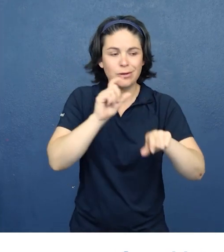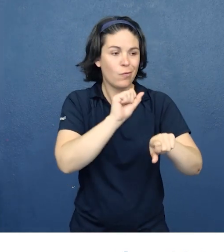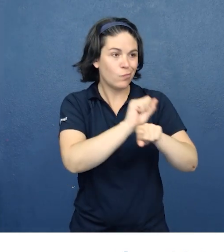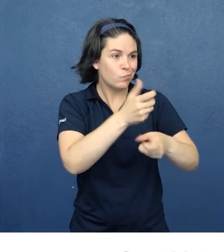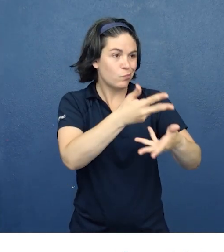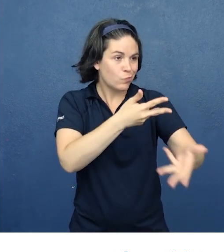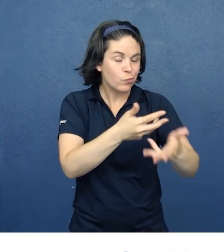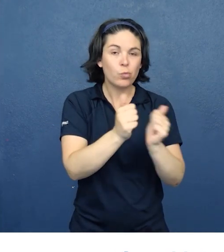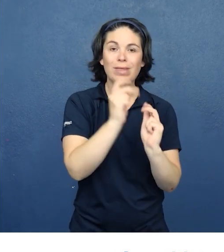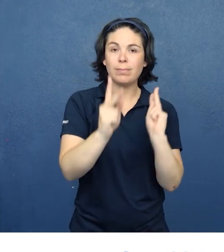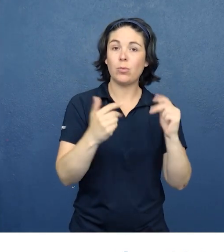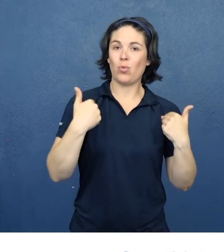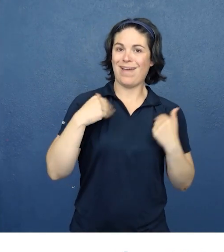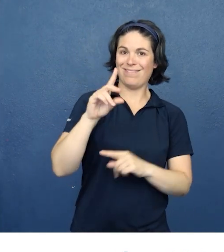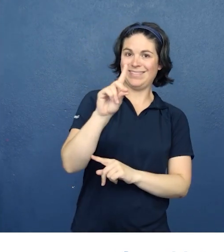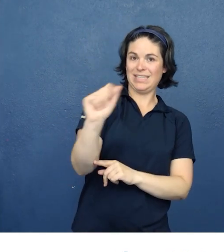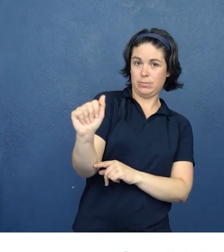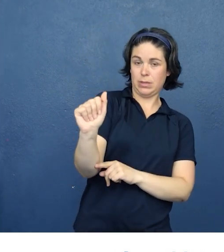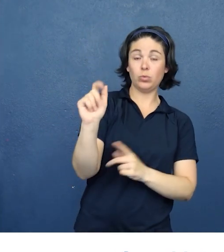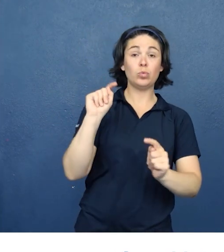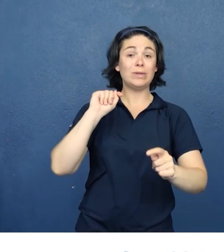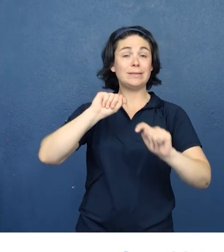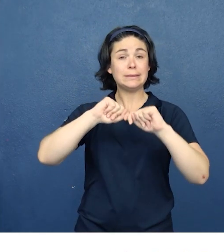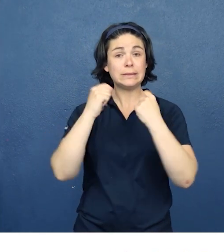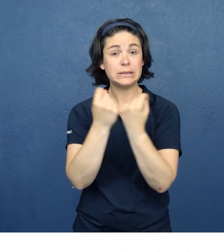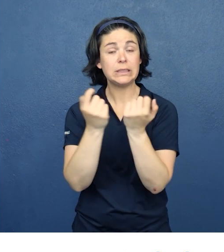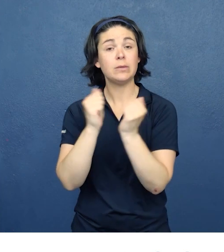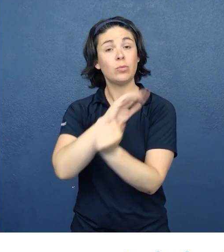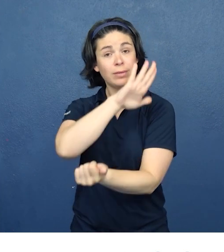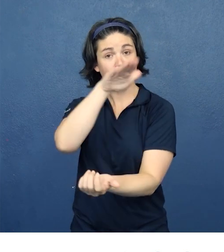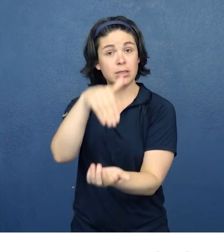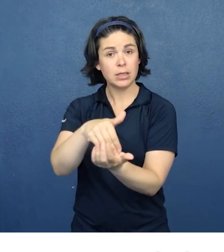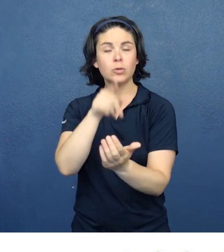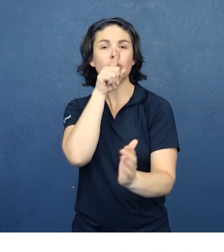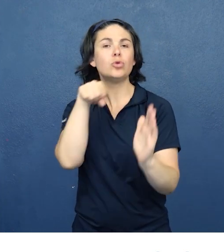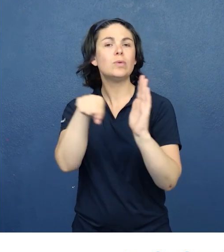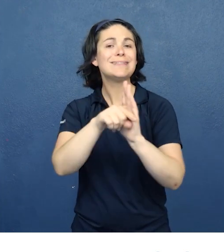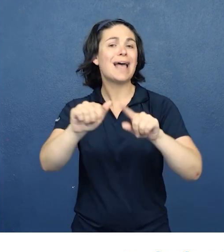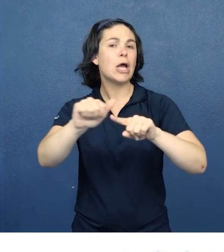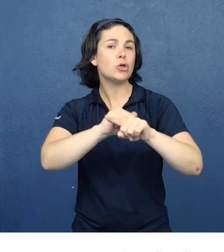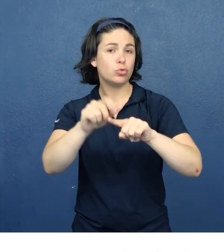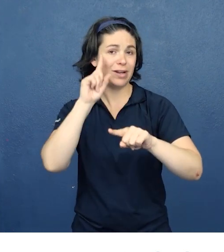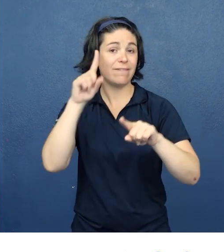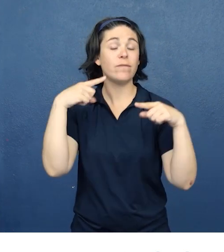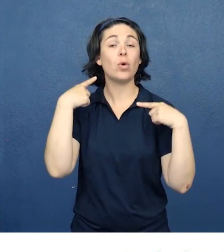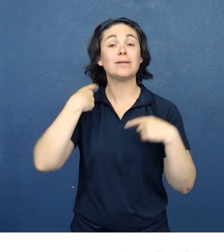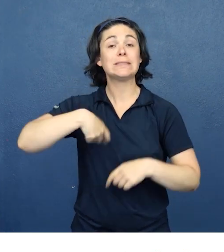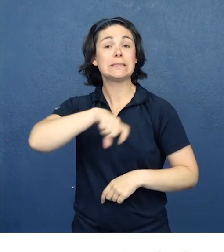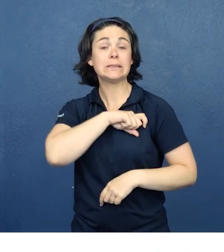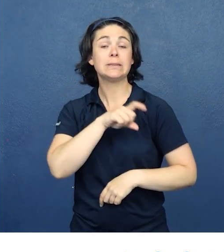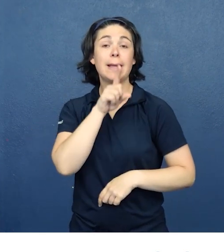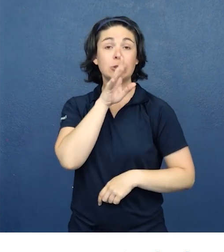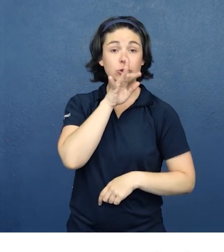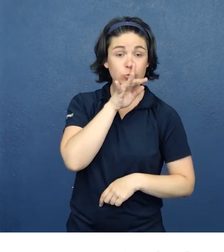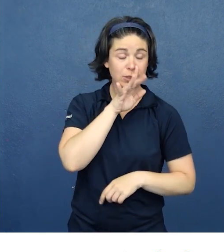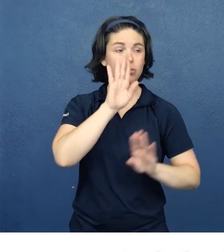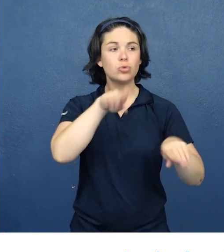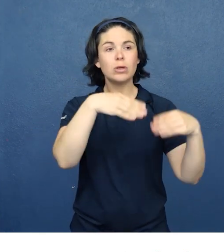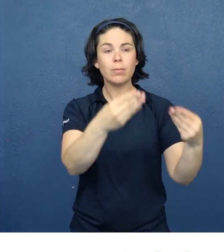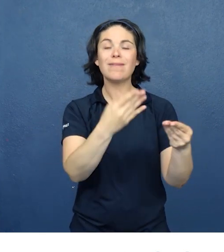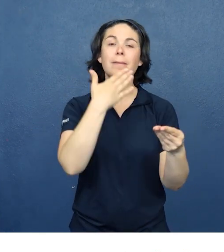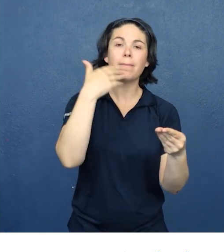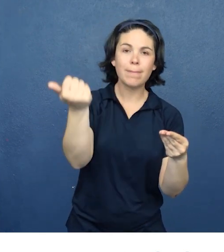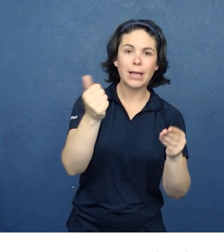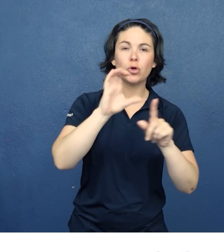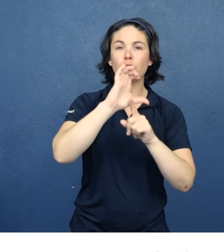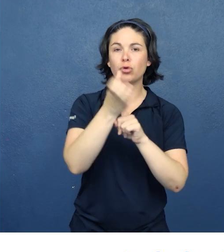with disabilities. We teamed with the Lehman Center to design training for Spanish-speaking clinical staff to provide better and